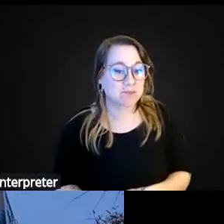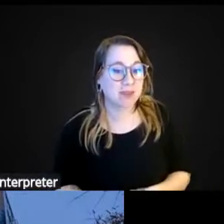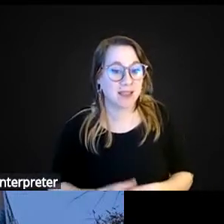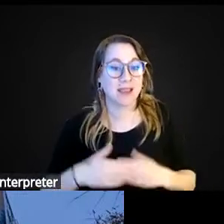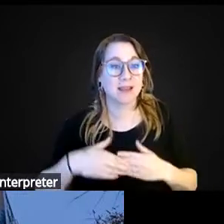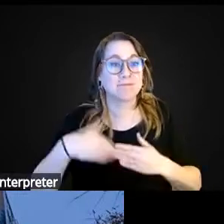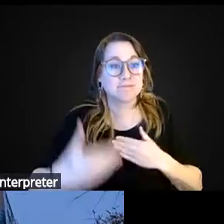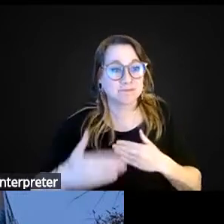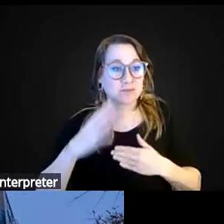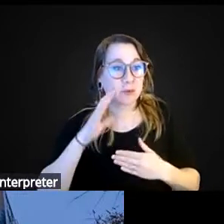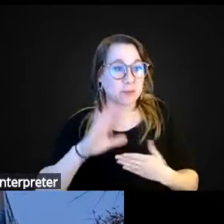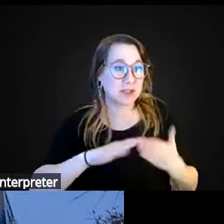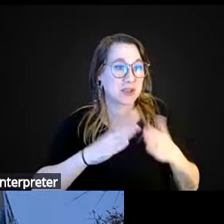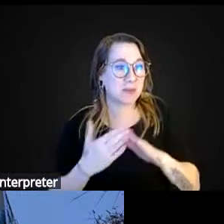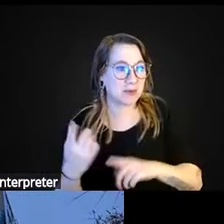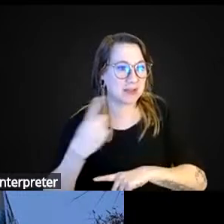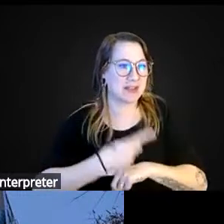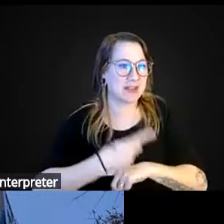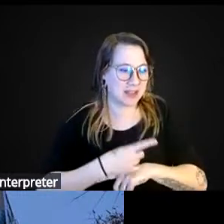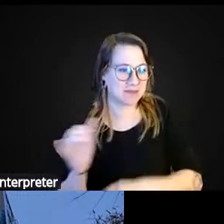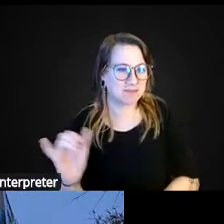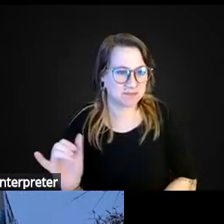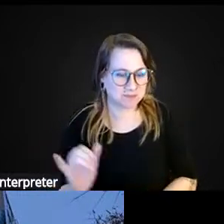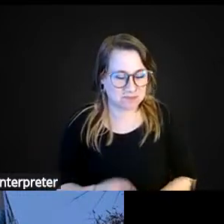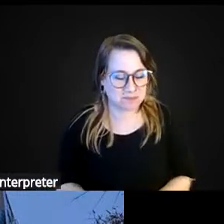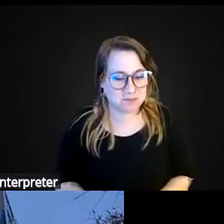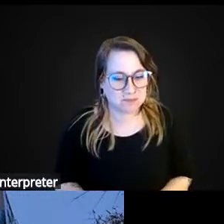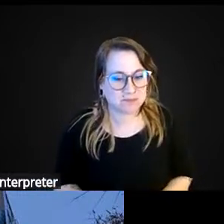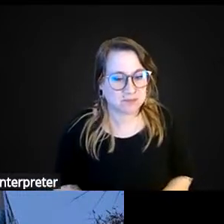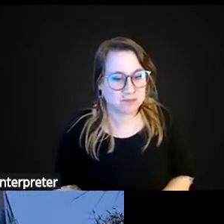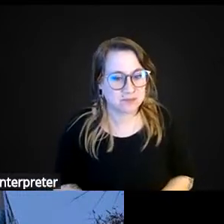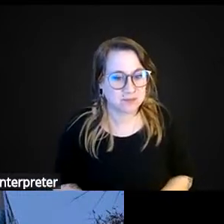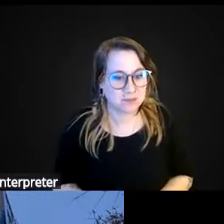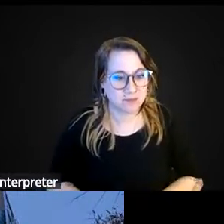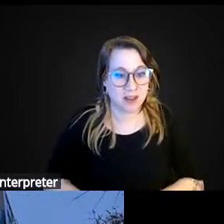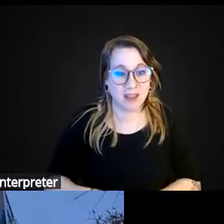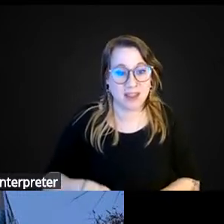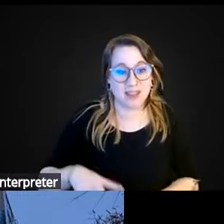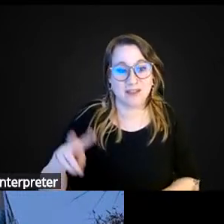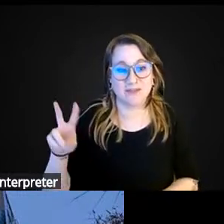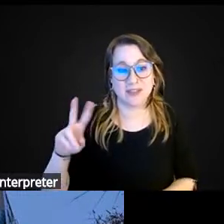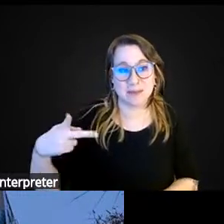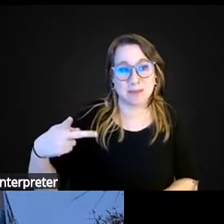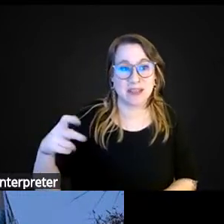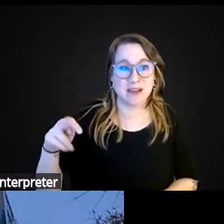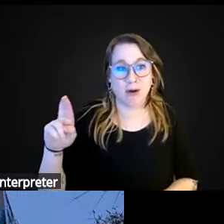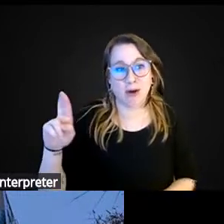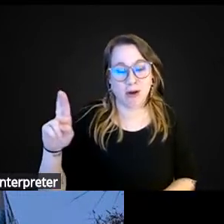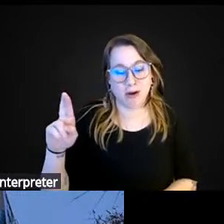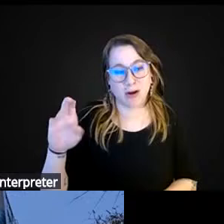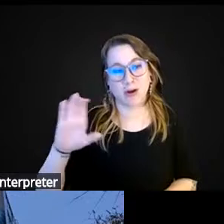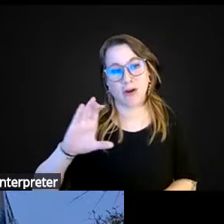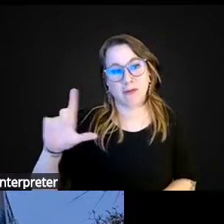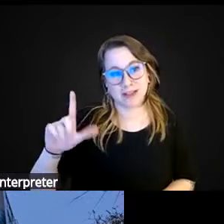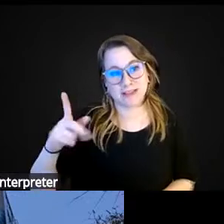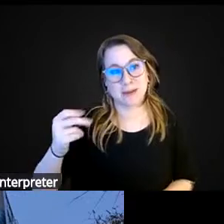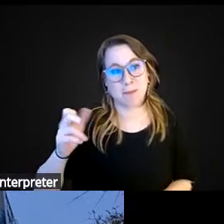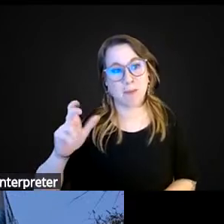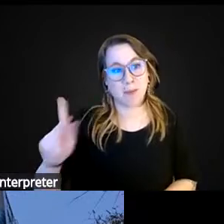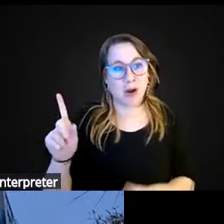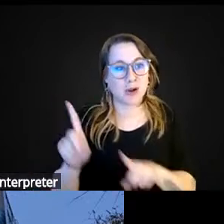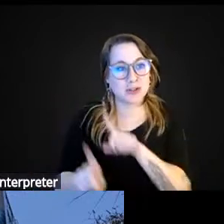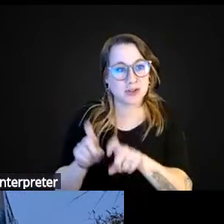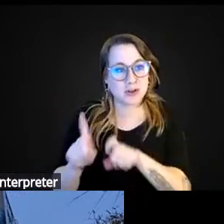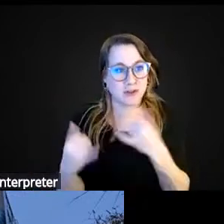well. There is the DPR Carver Langston Park Survey that is out right now